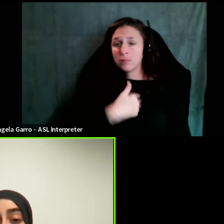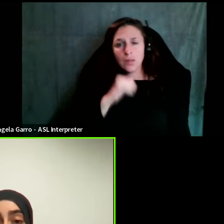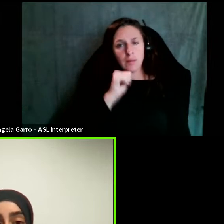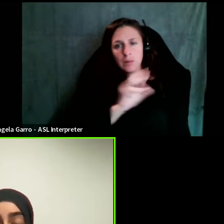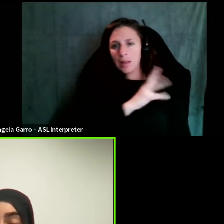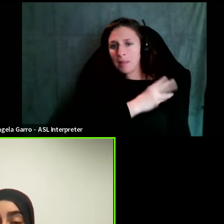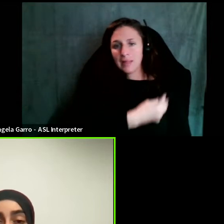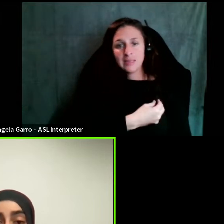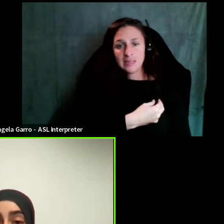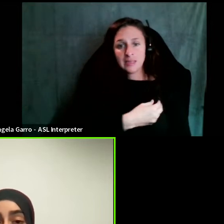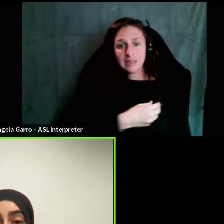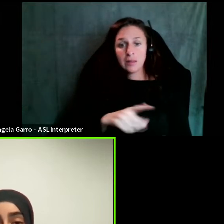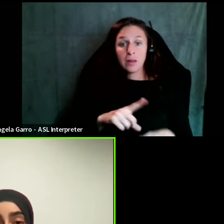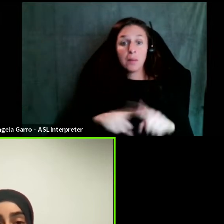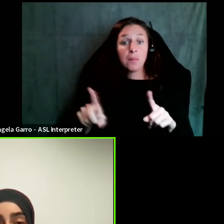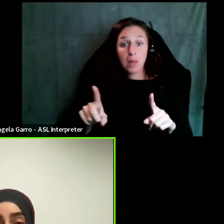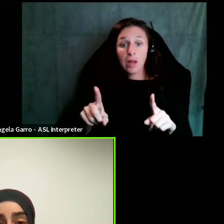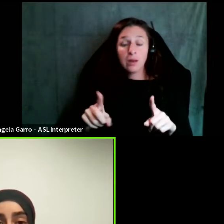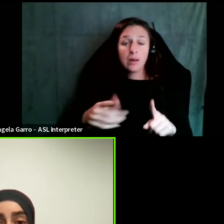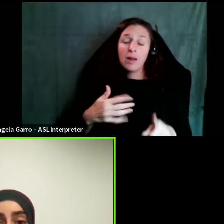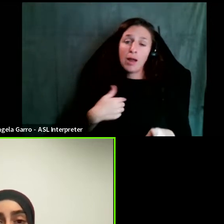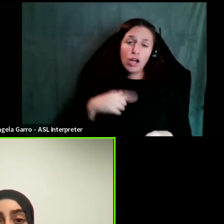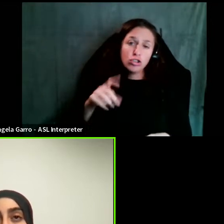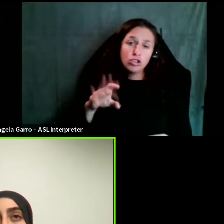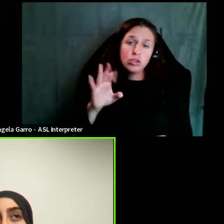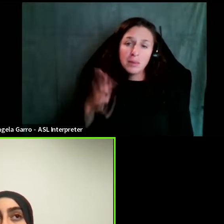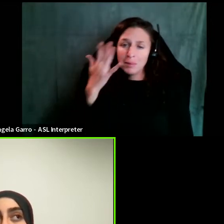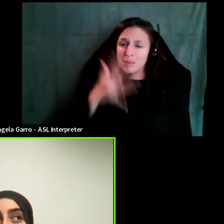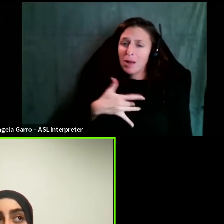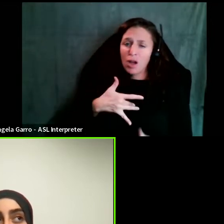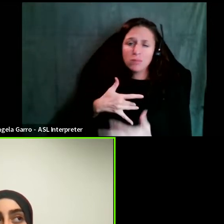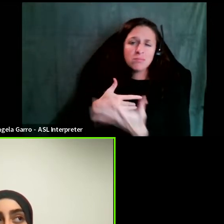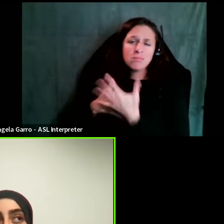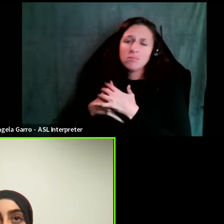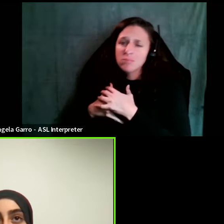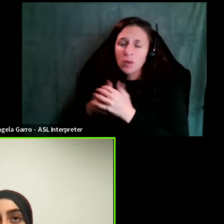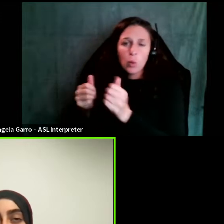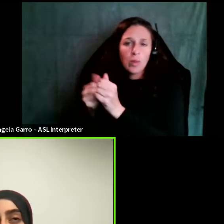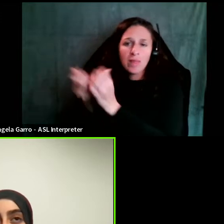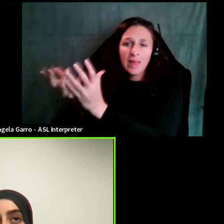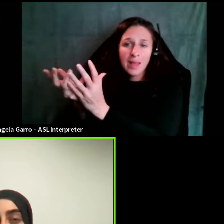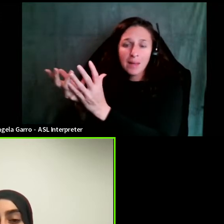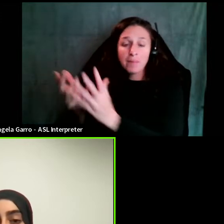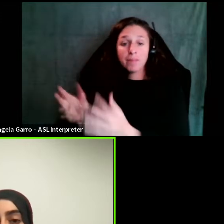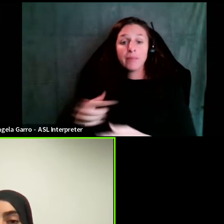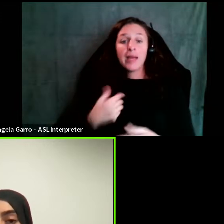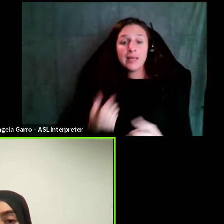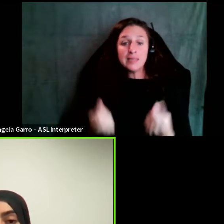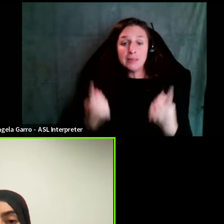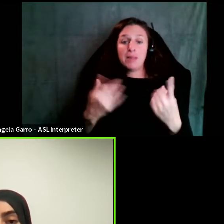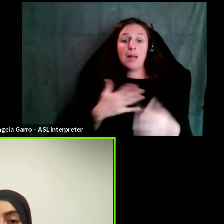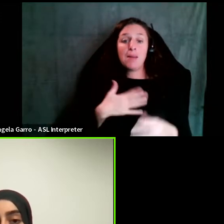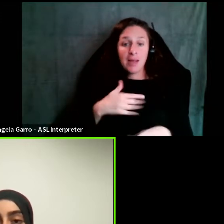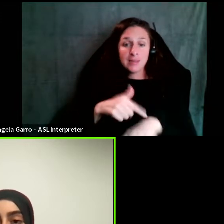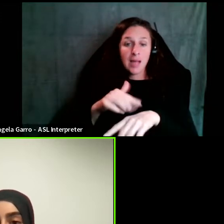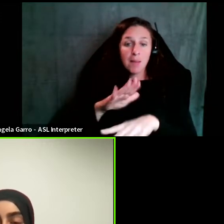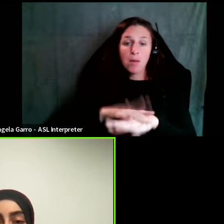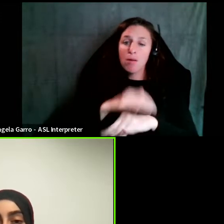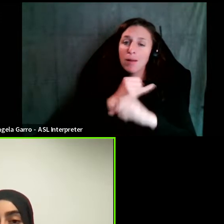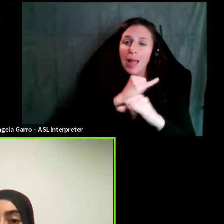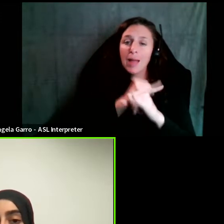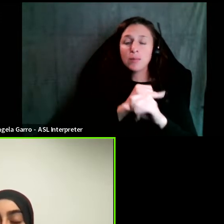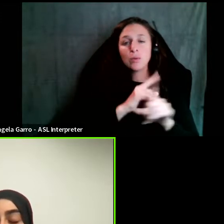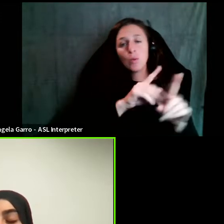I might as well be, because my heart is with them every single moment. I spent my times on campus going to class,